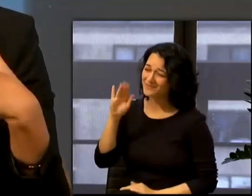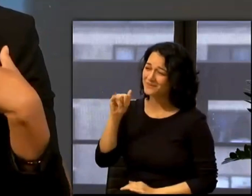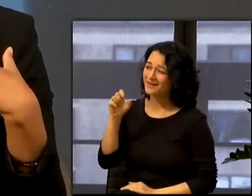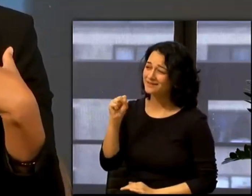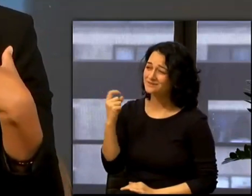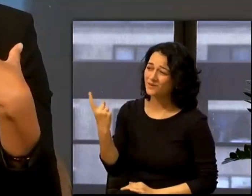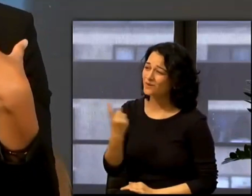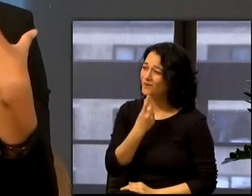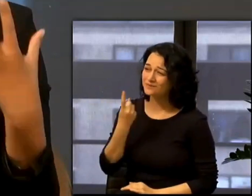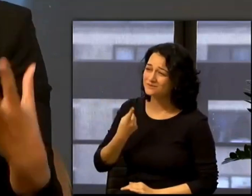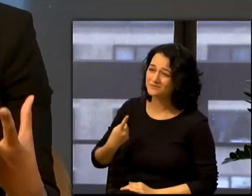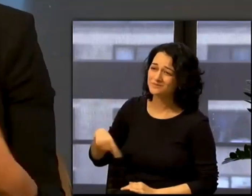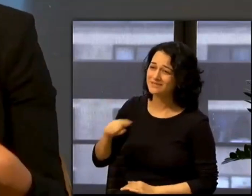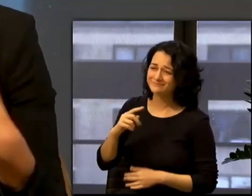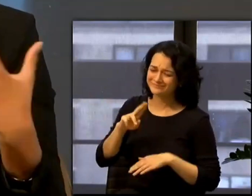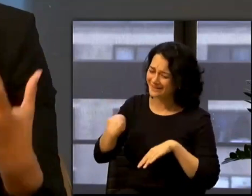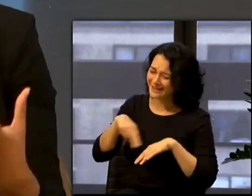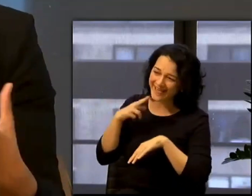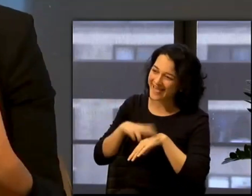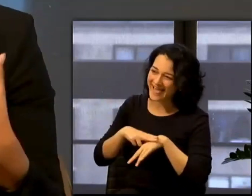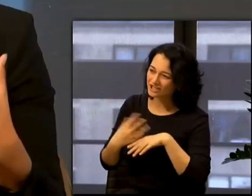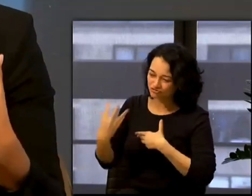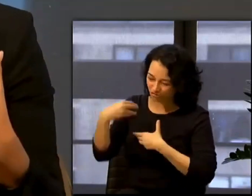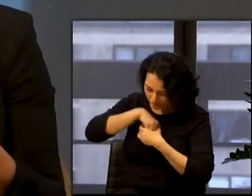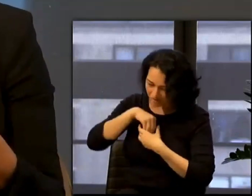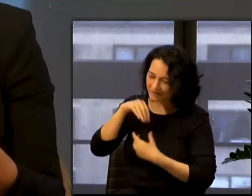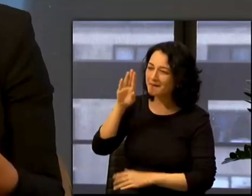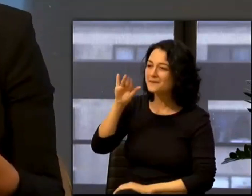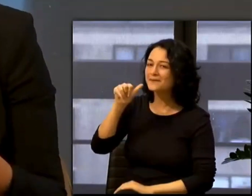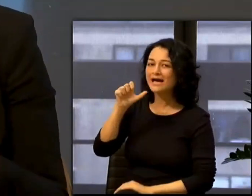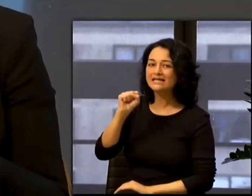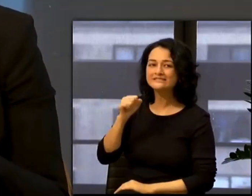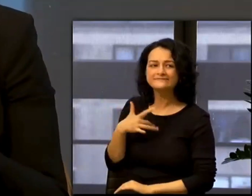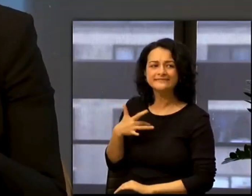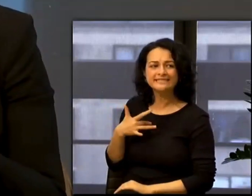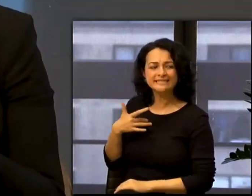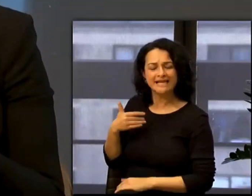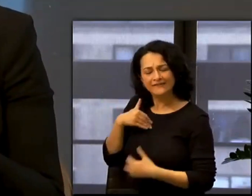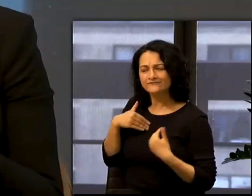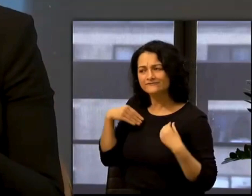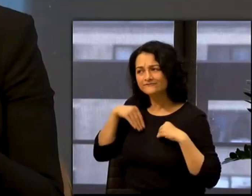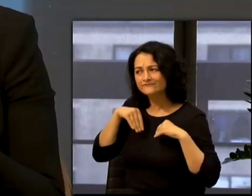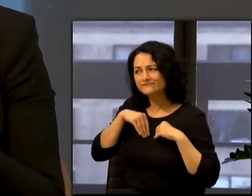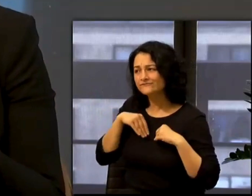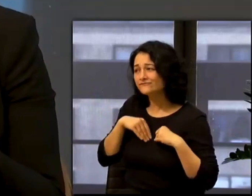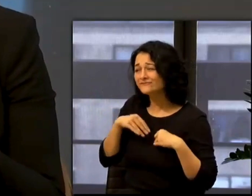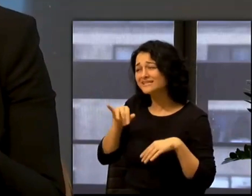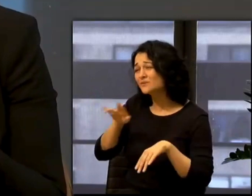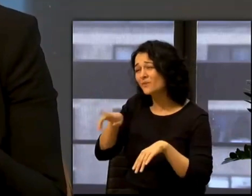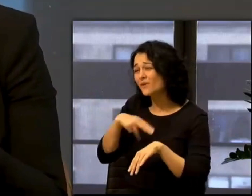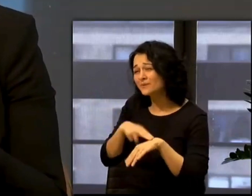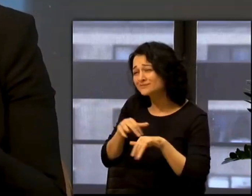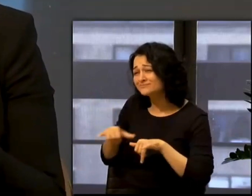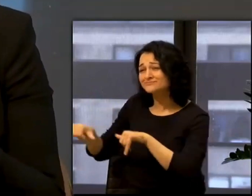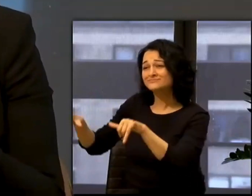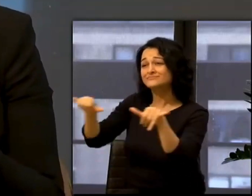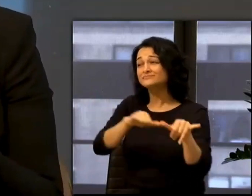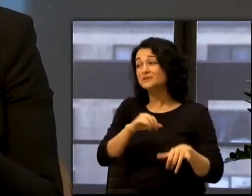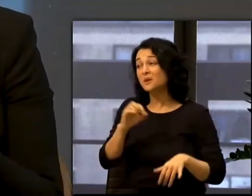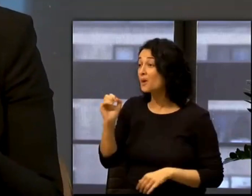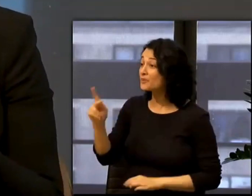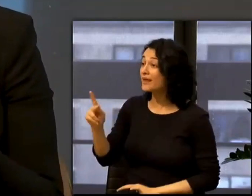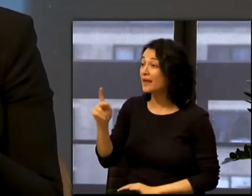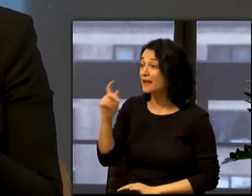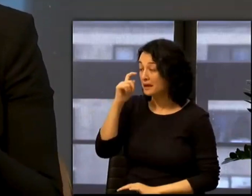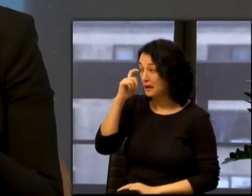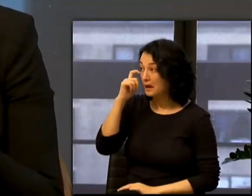our limitations and our perspectives, and that's actually okay. That's actually not what I'm looking to kind of solve for in DEI work.